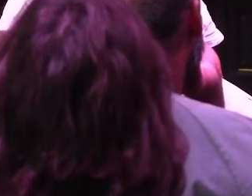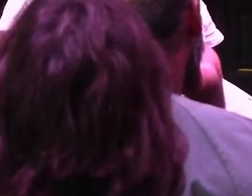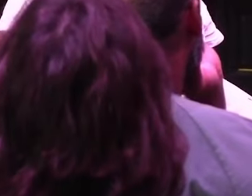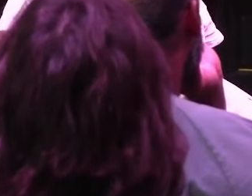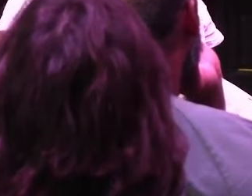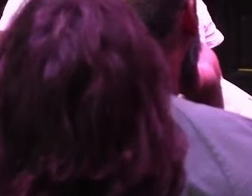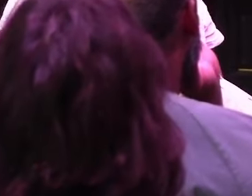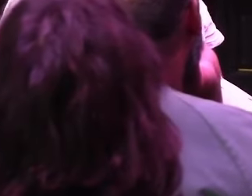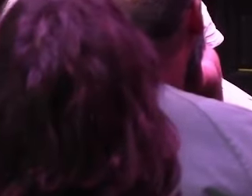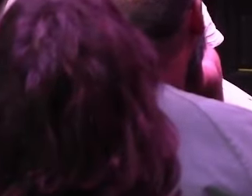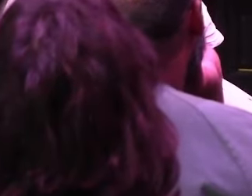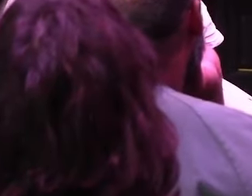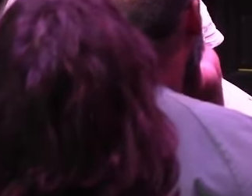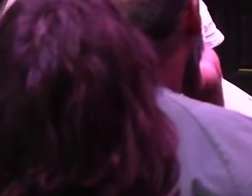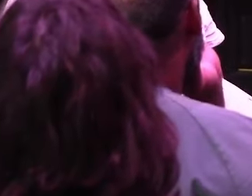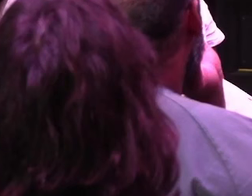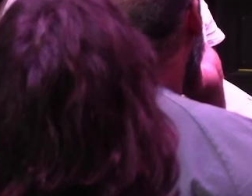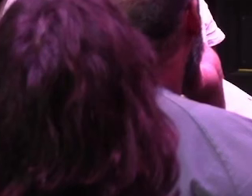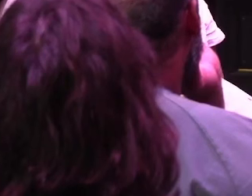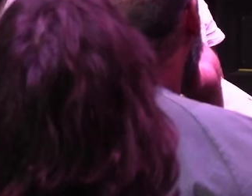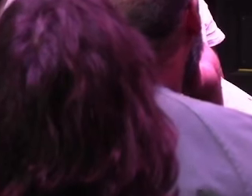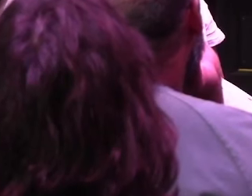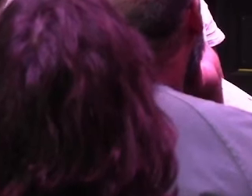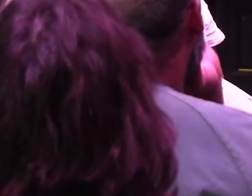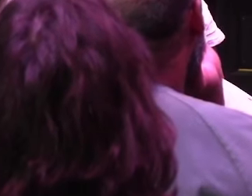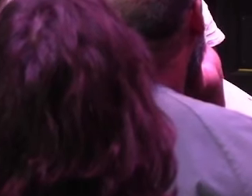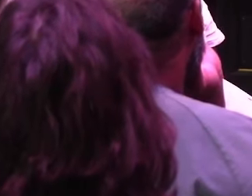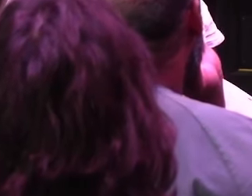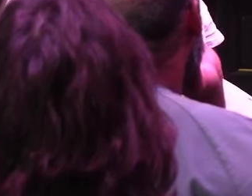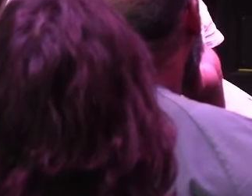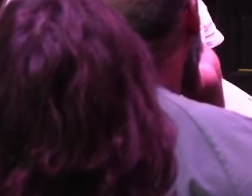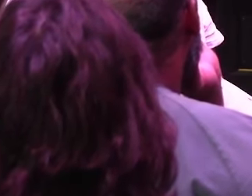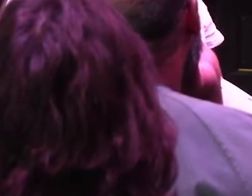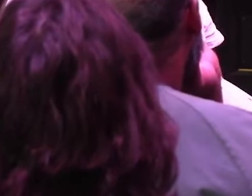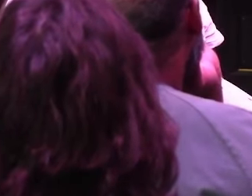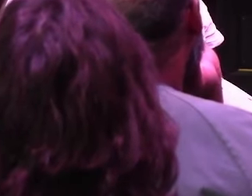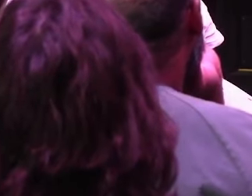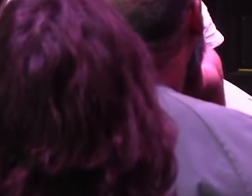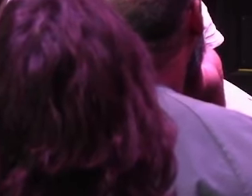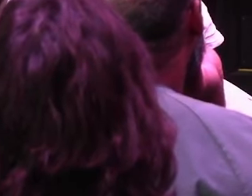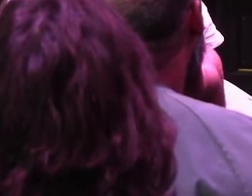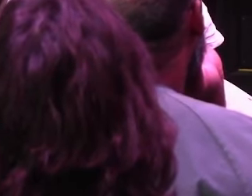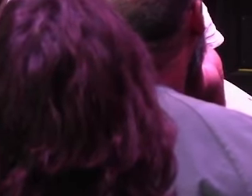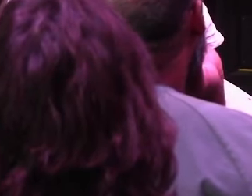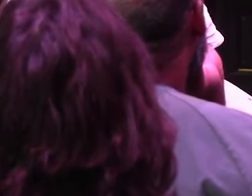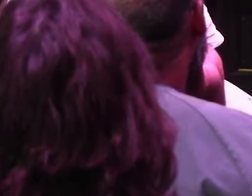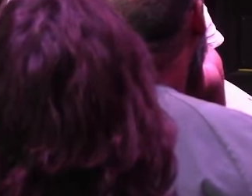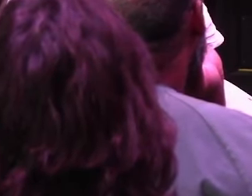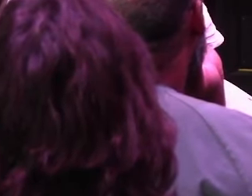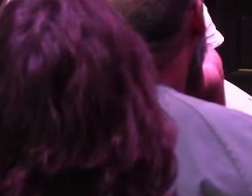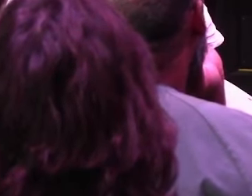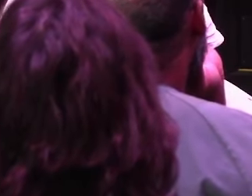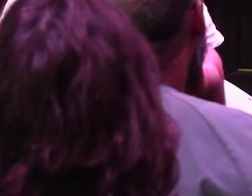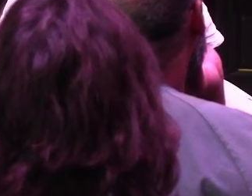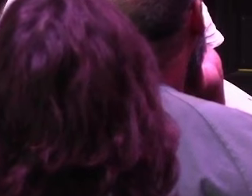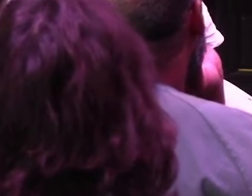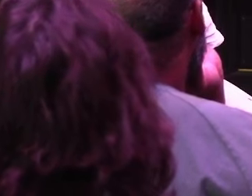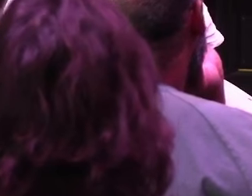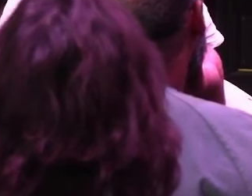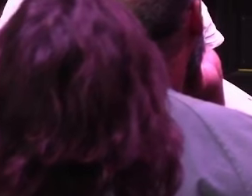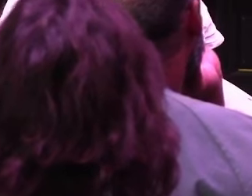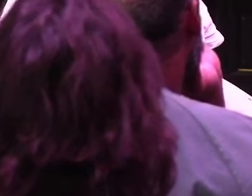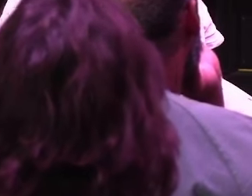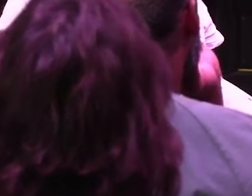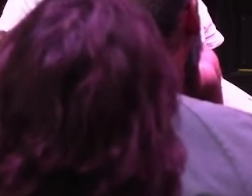and into communities that maybe we would have no other entry in. We run programs at 3 different public housing